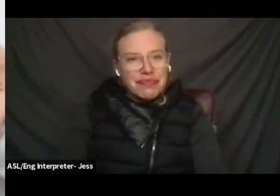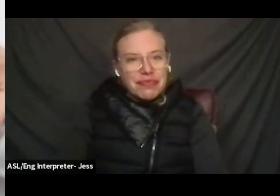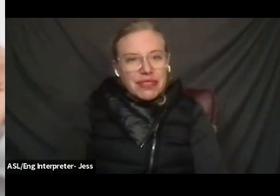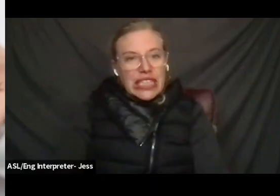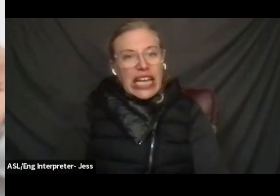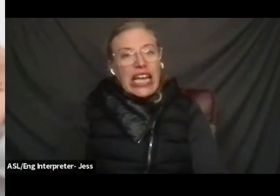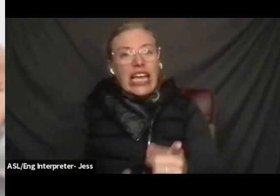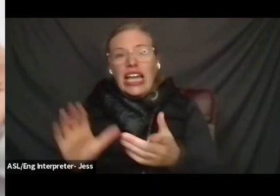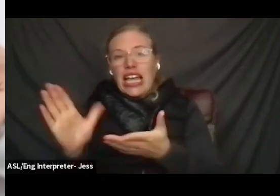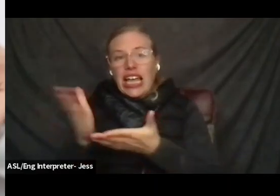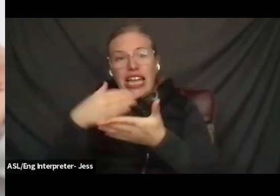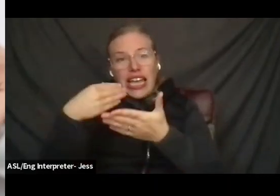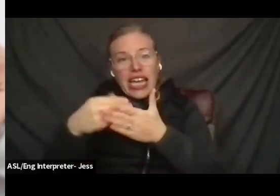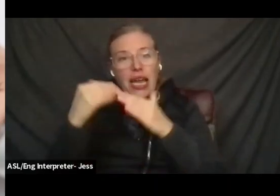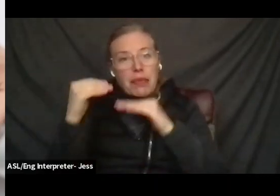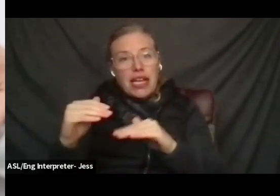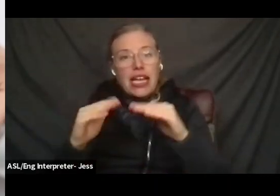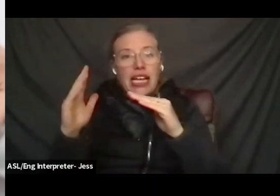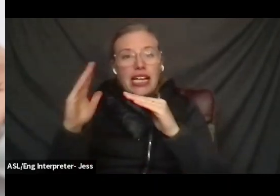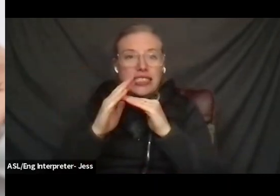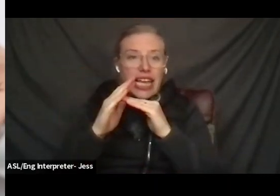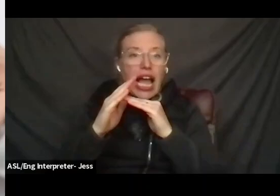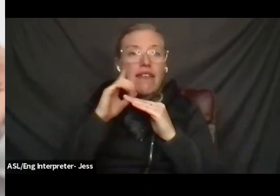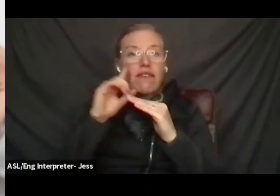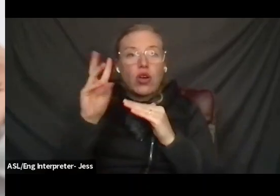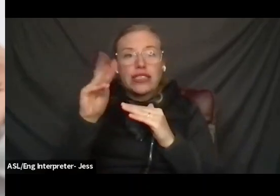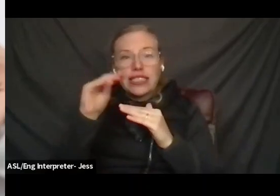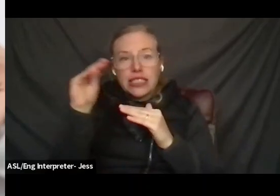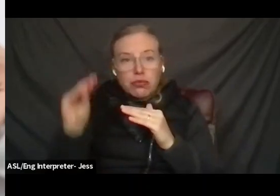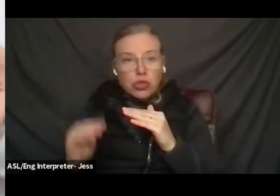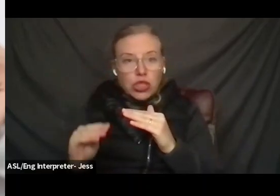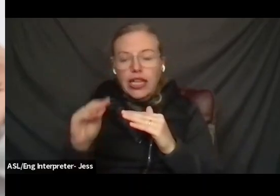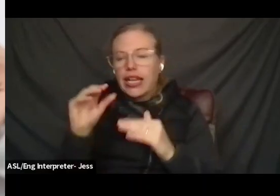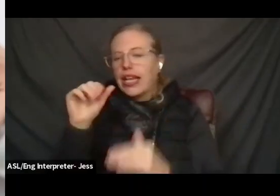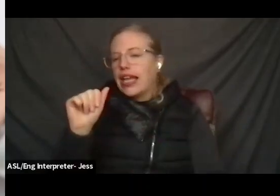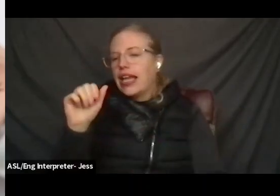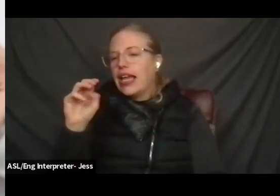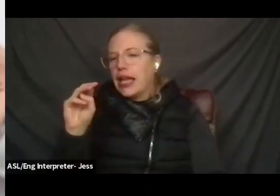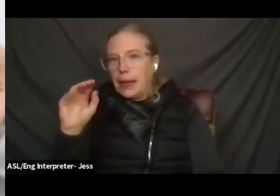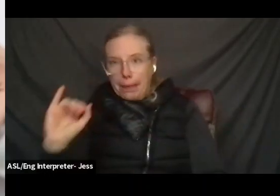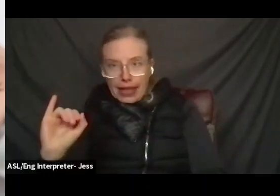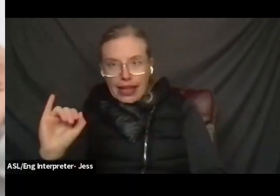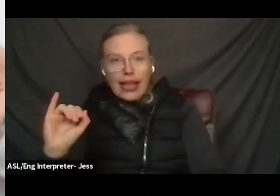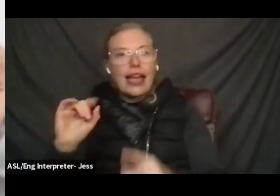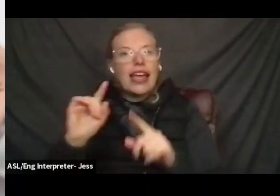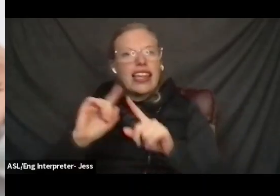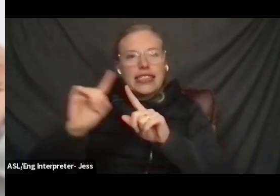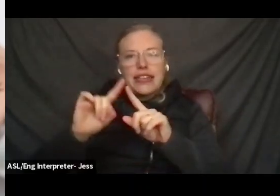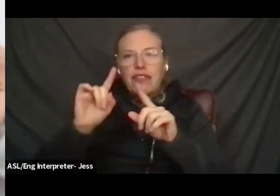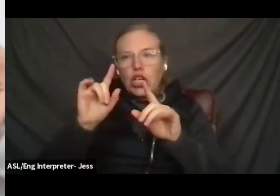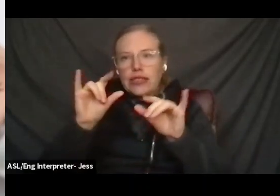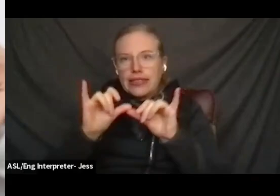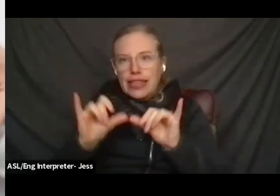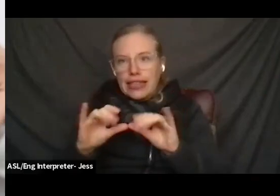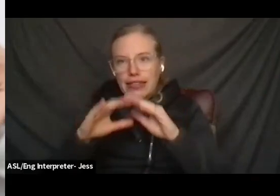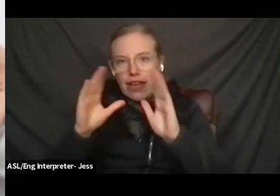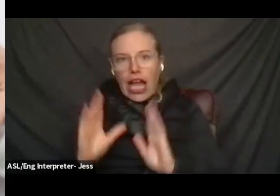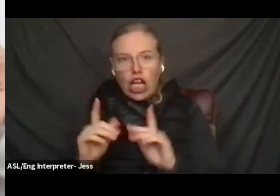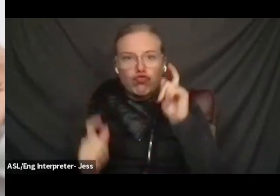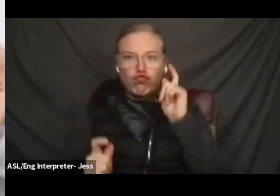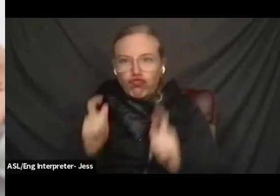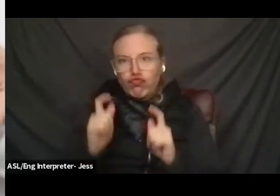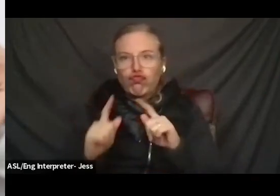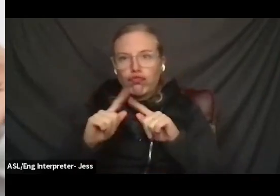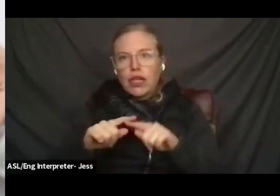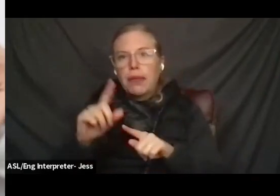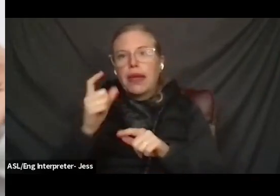These are our income limits. So our top income limits for that 60% AMI and the different household sizes. This does change based on